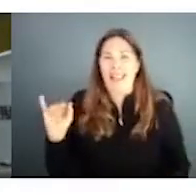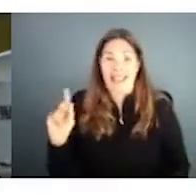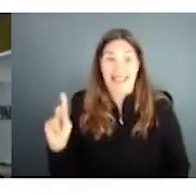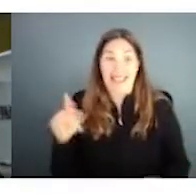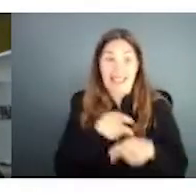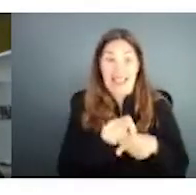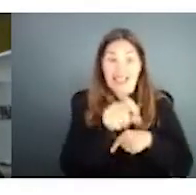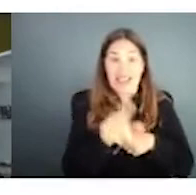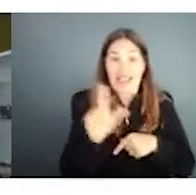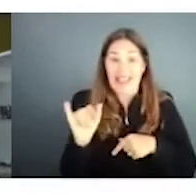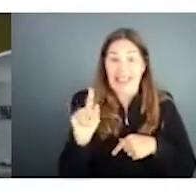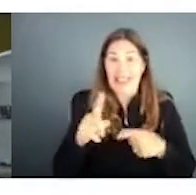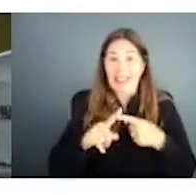presentation.